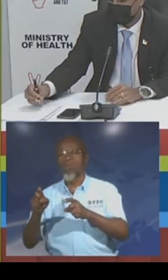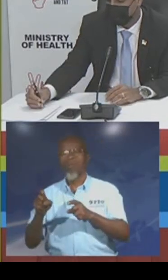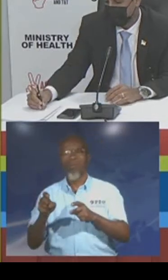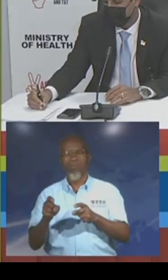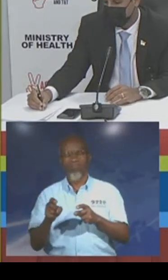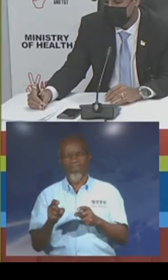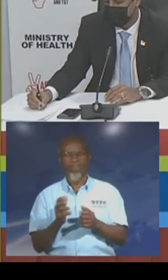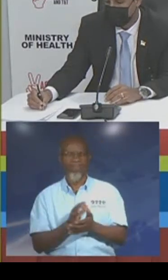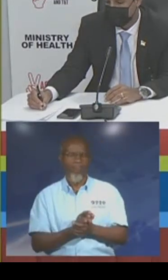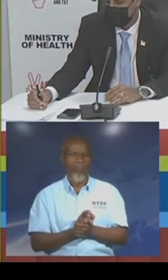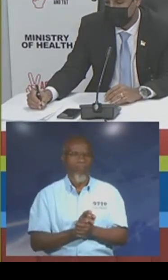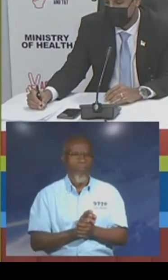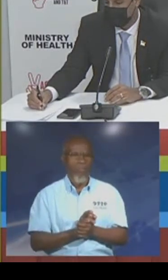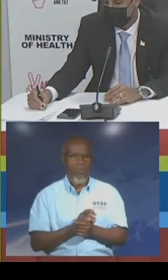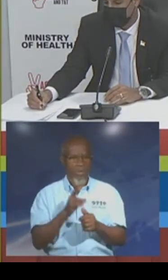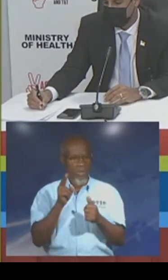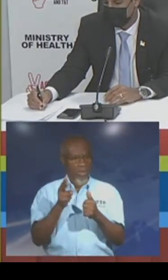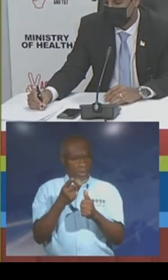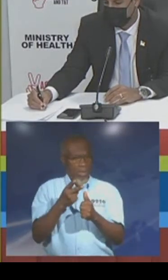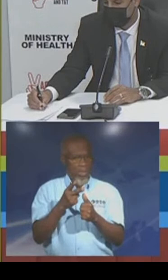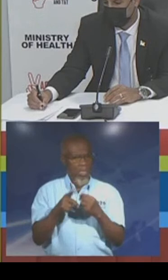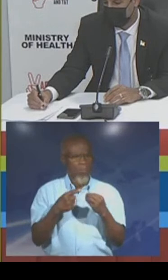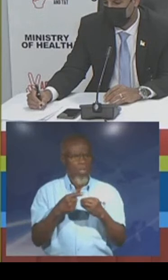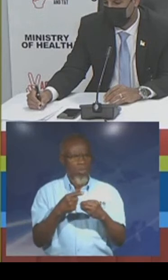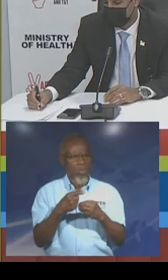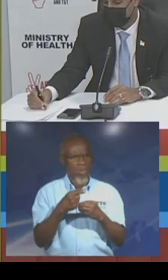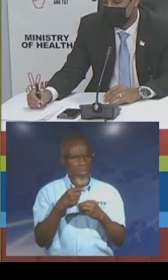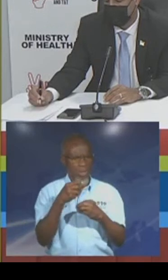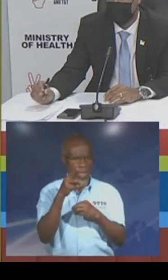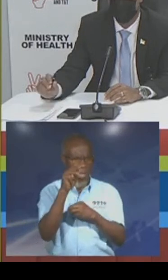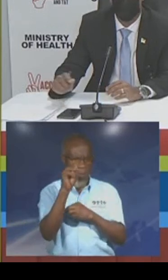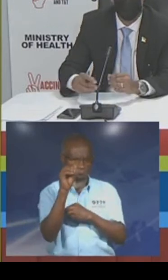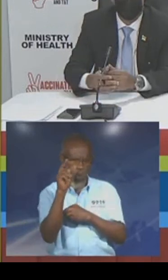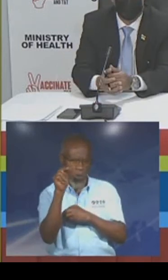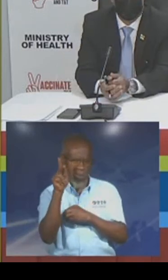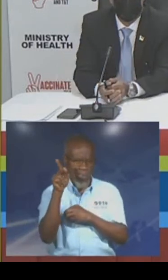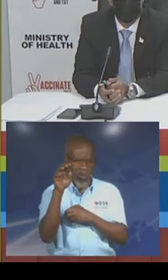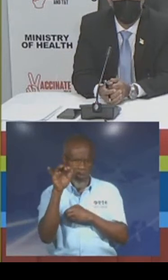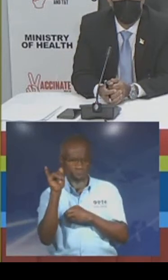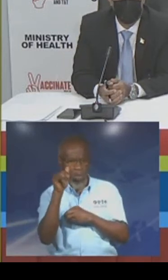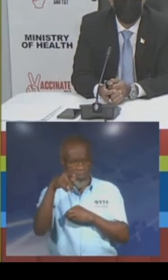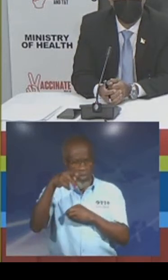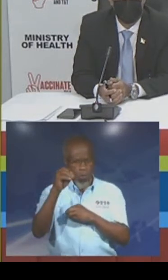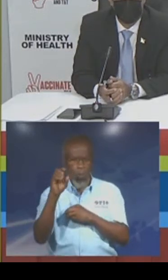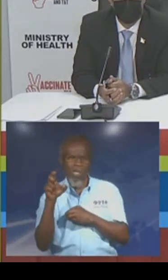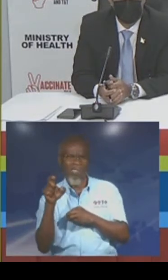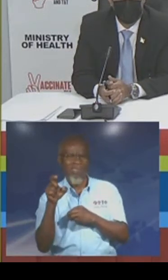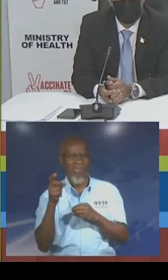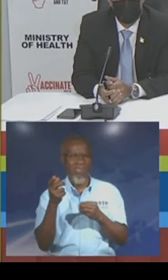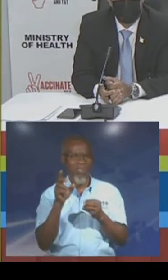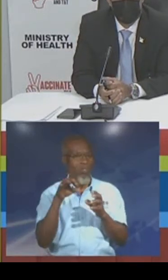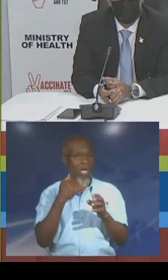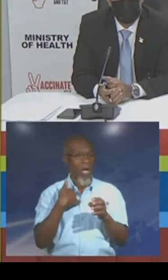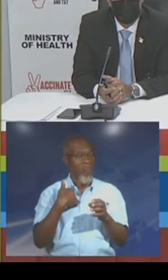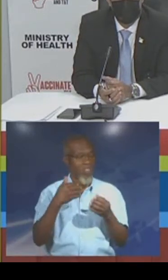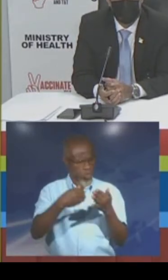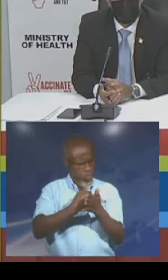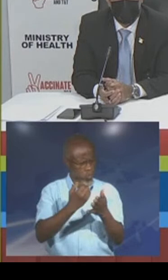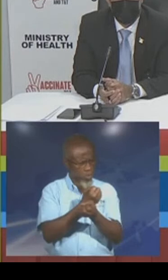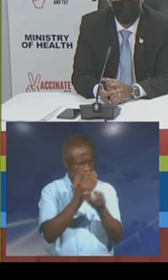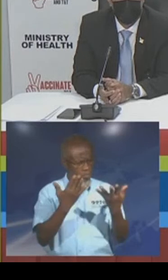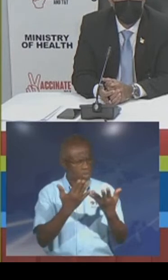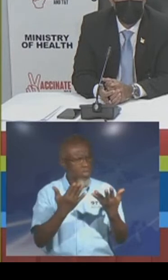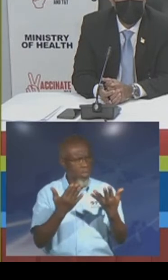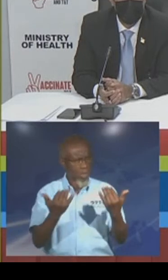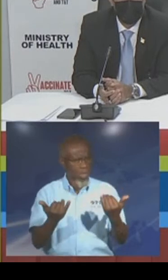question is to deal a bit with monkeypox. Can we have an update on our preparations for monkeypox? Because I know there was some